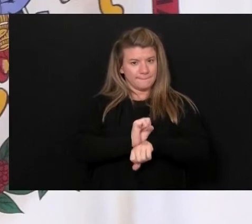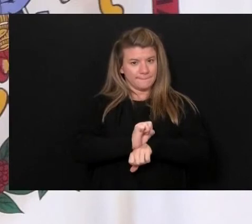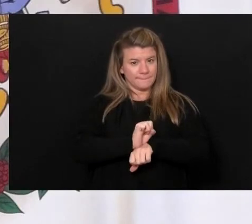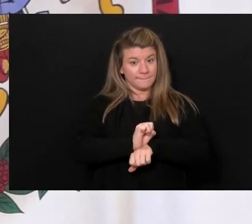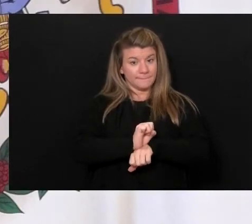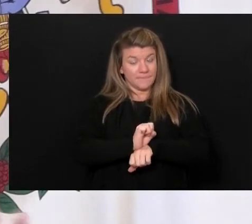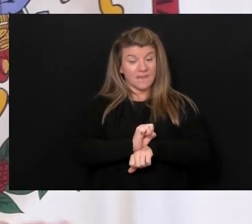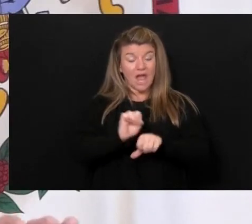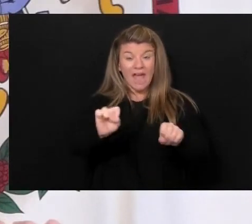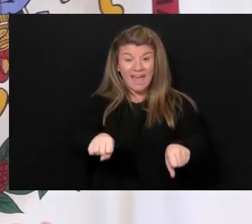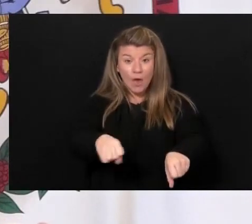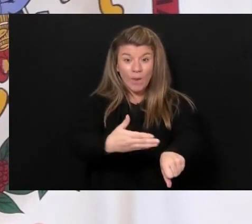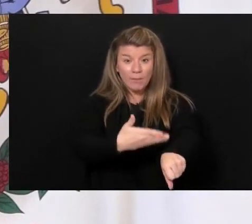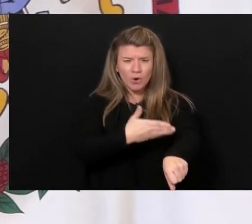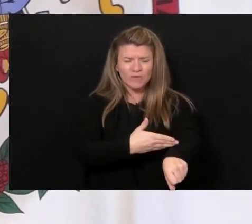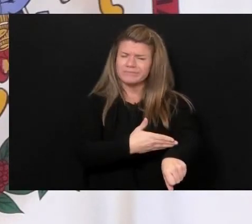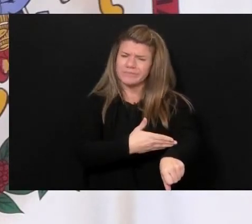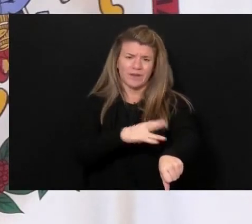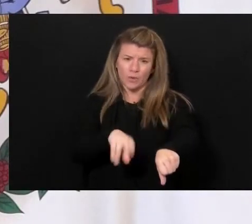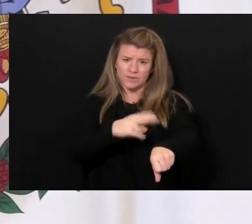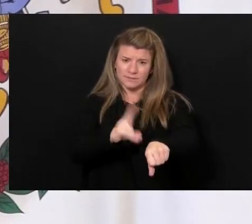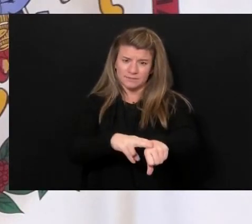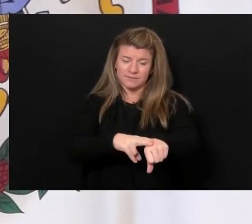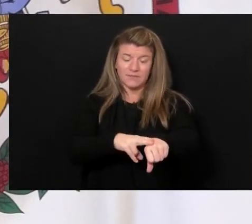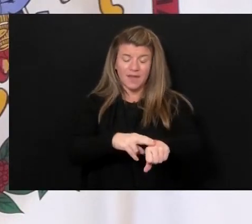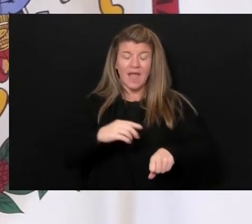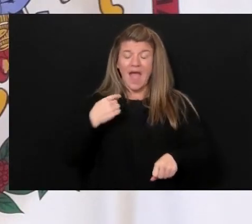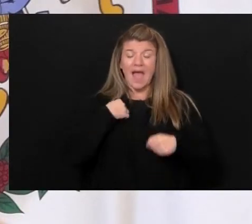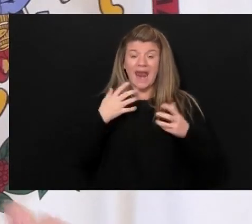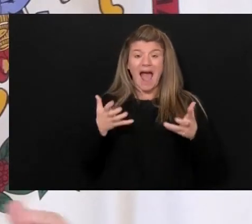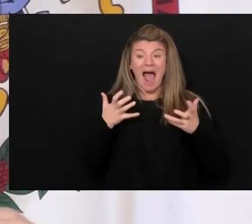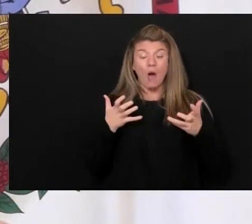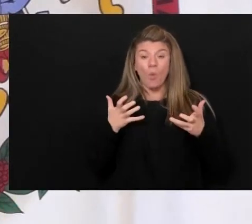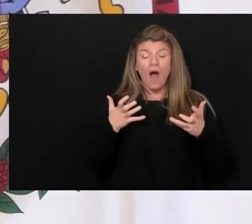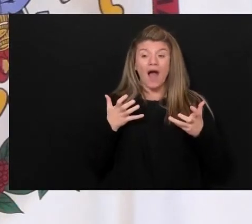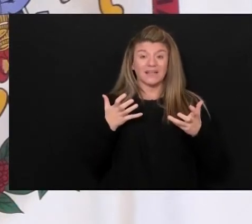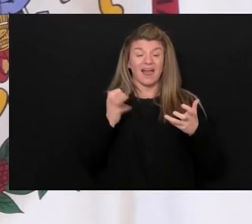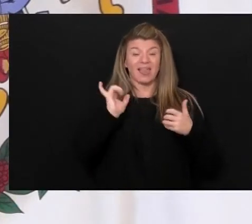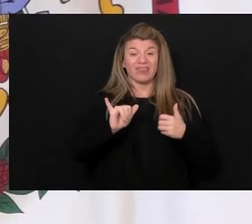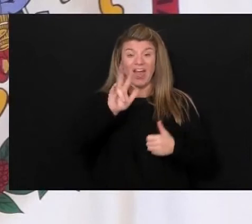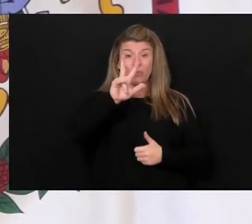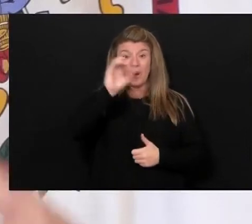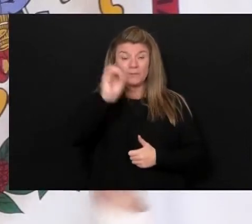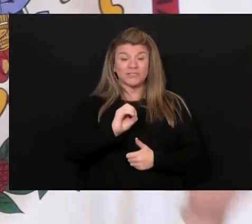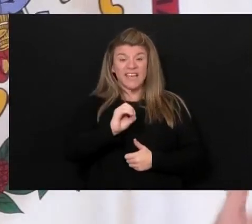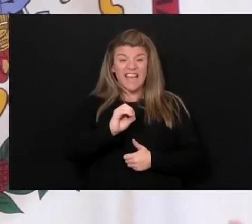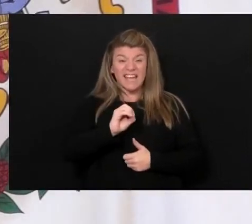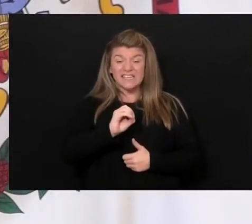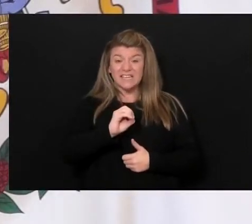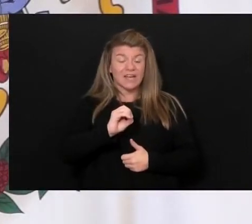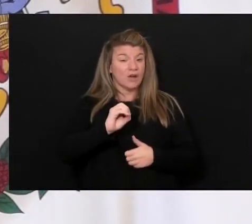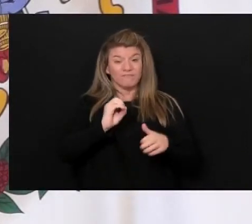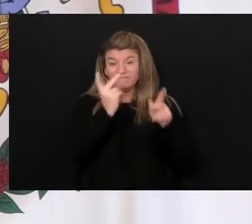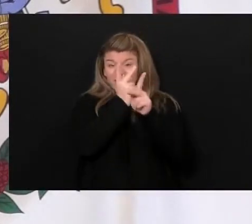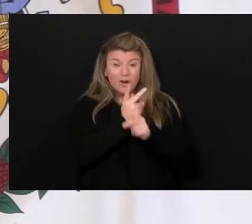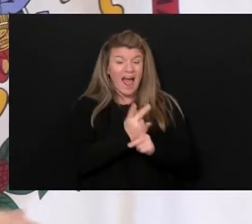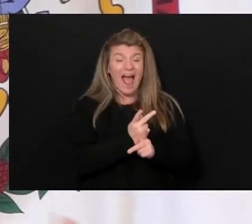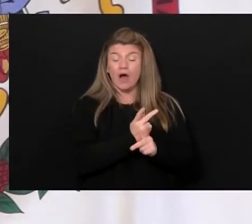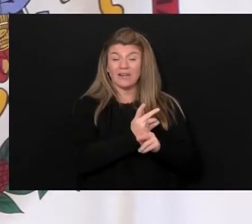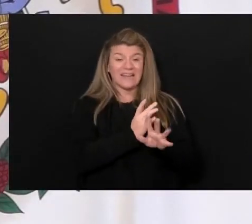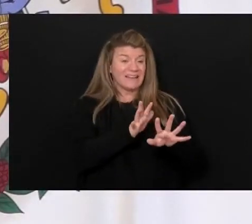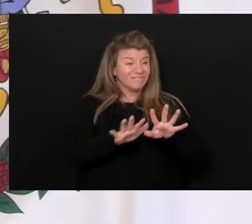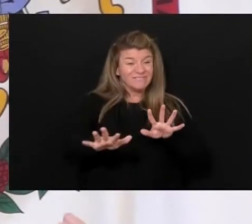can we do better? Of course we can do better, and we're trying to get the 3% or the way out or